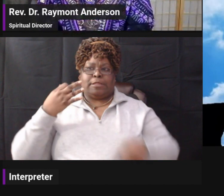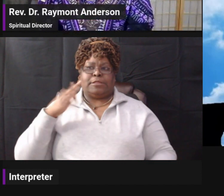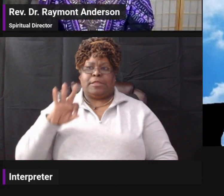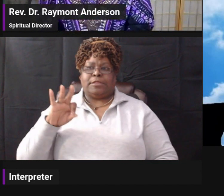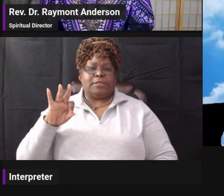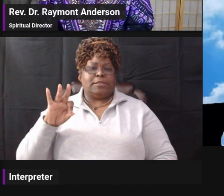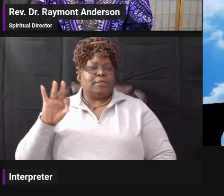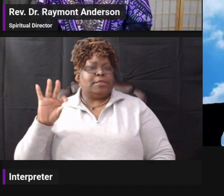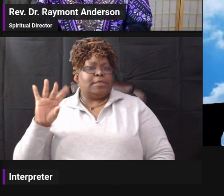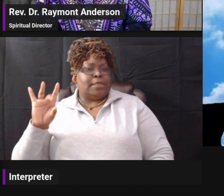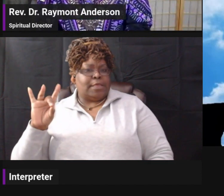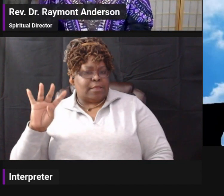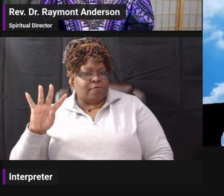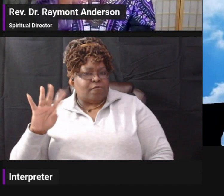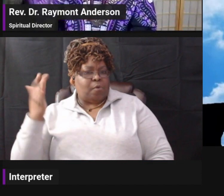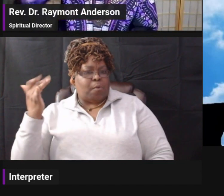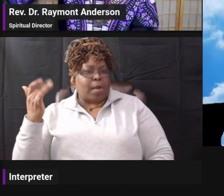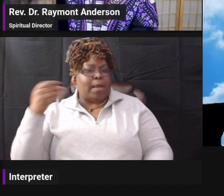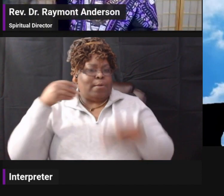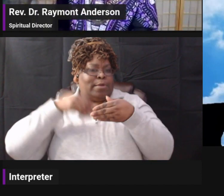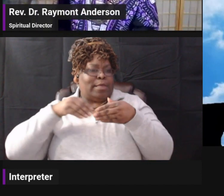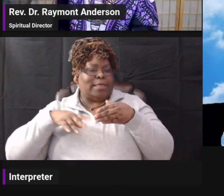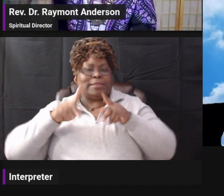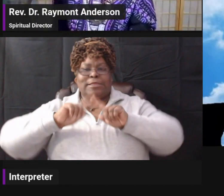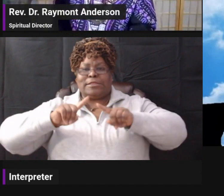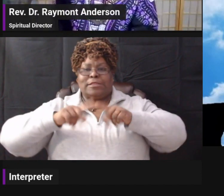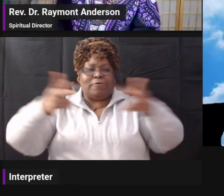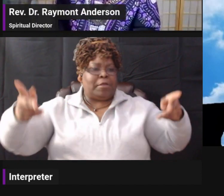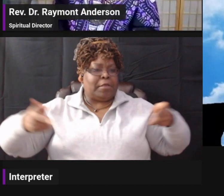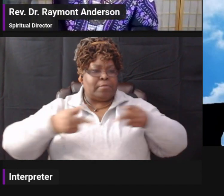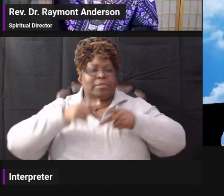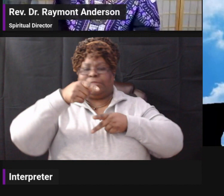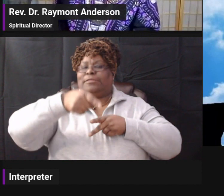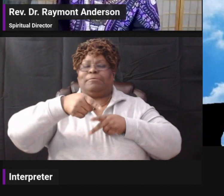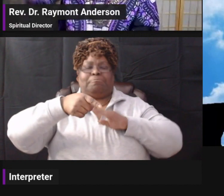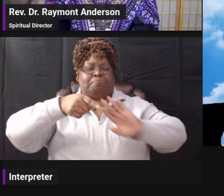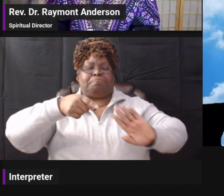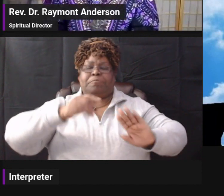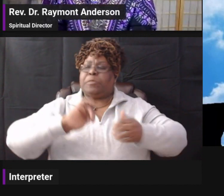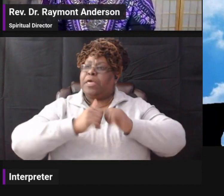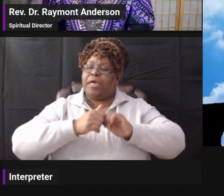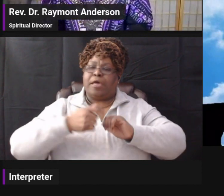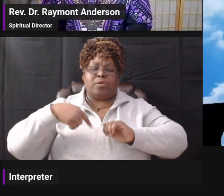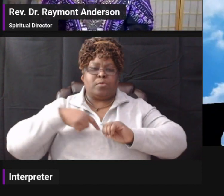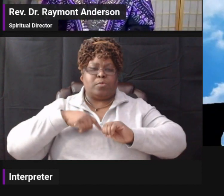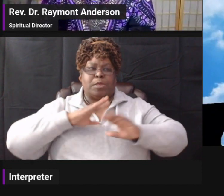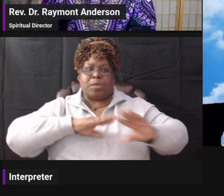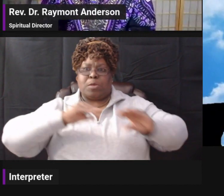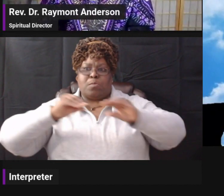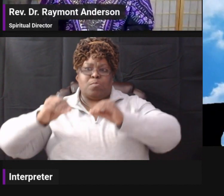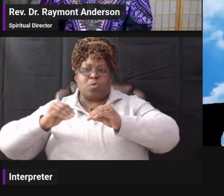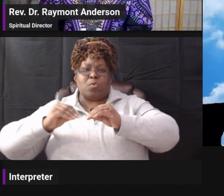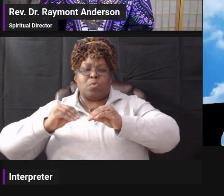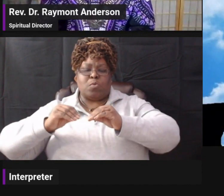can't get back to 1984. Because we're so far in whatever realm, dimension that we're in. So how do we